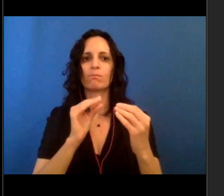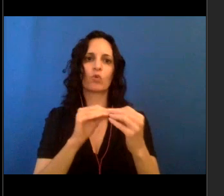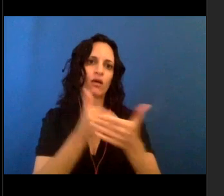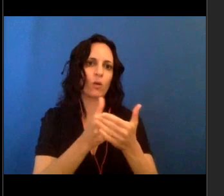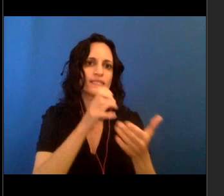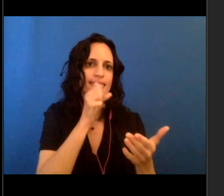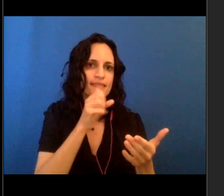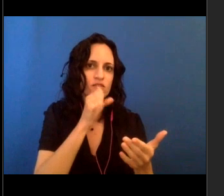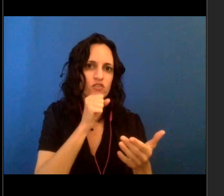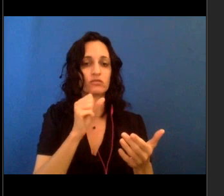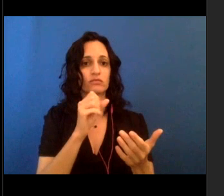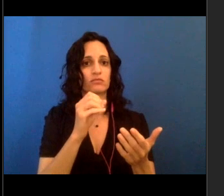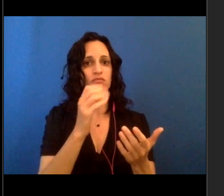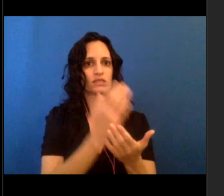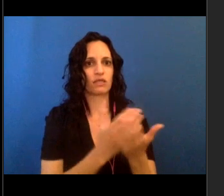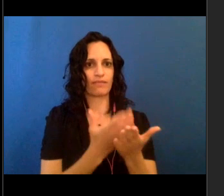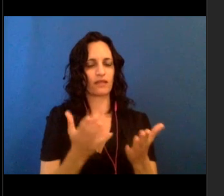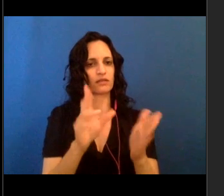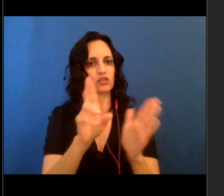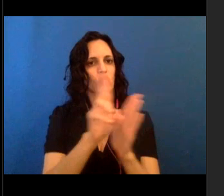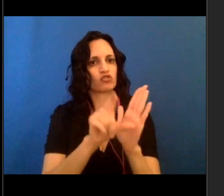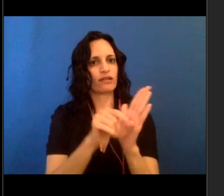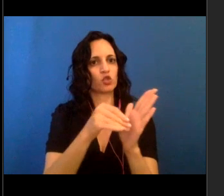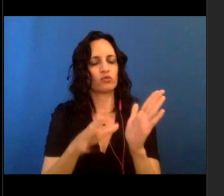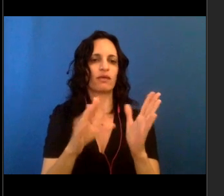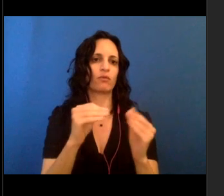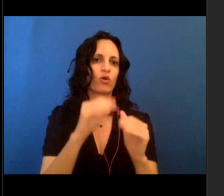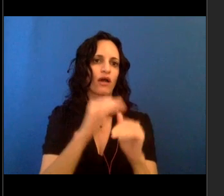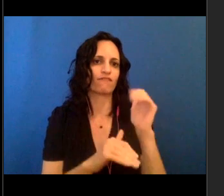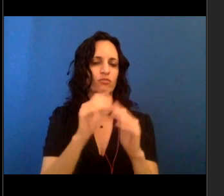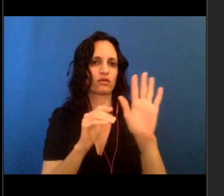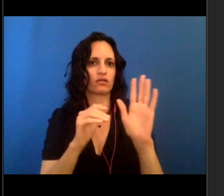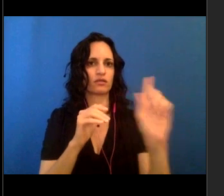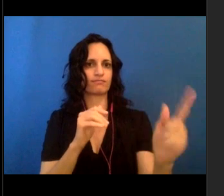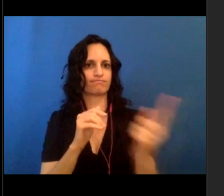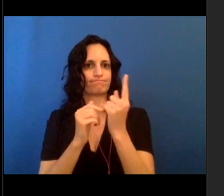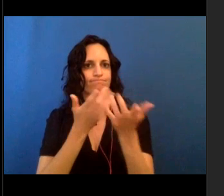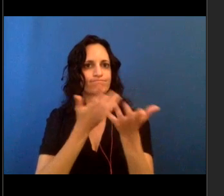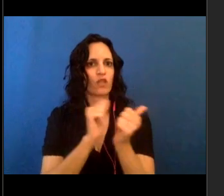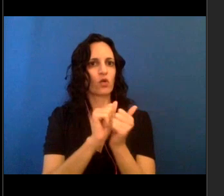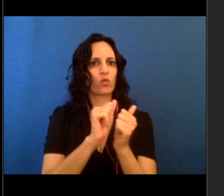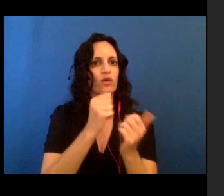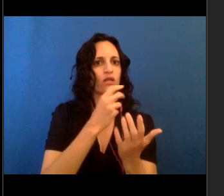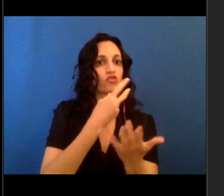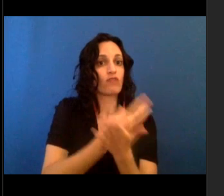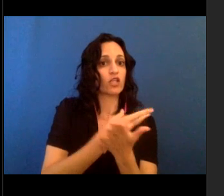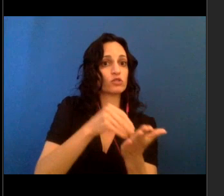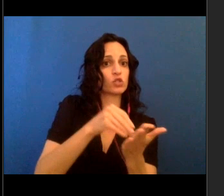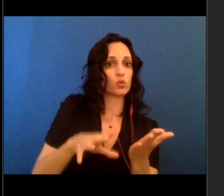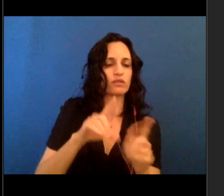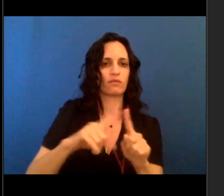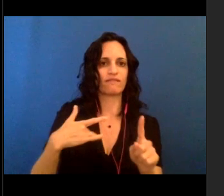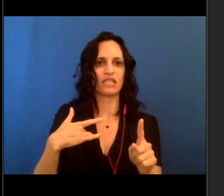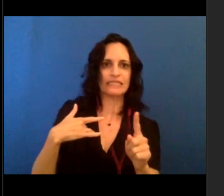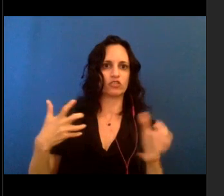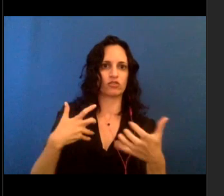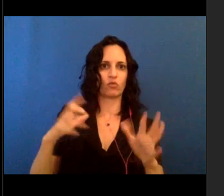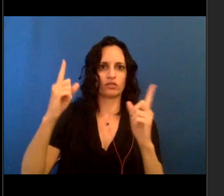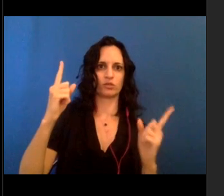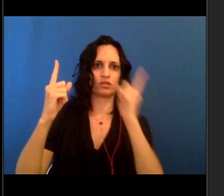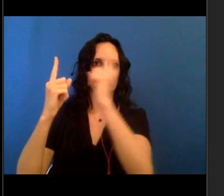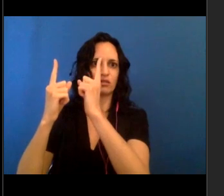that undergraduates feel more comfortable talking to a graduate student about that they wouldn't feel comfortable sharing with a professor or maybe in their course reviews at the end of the